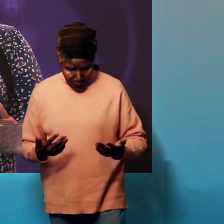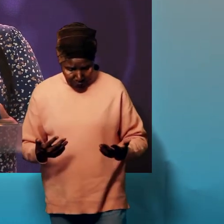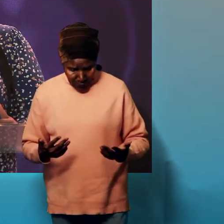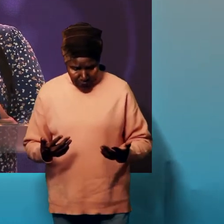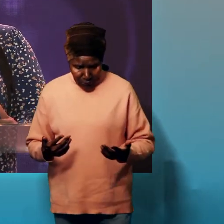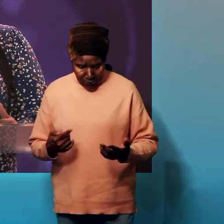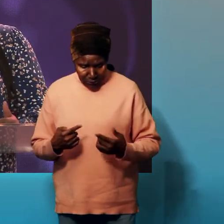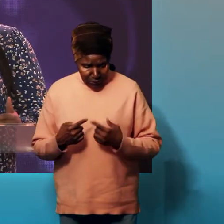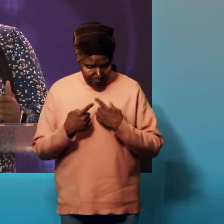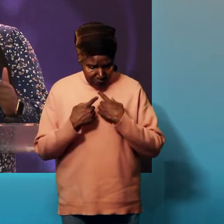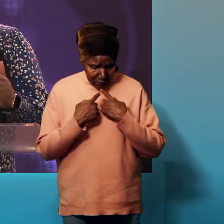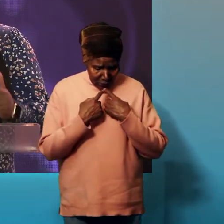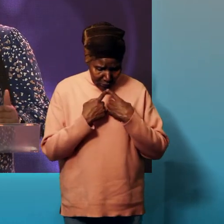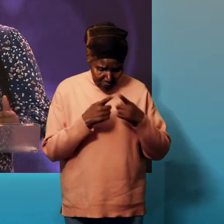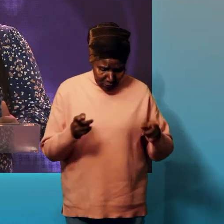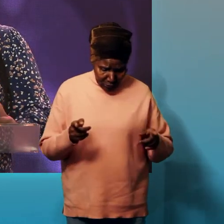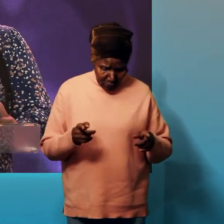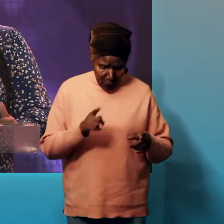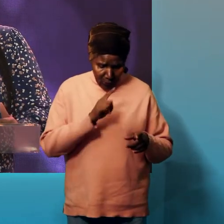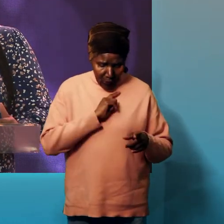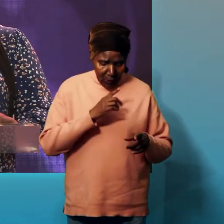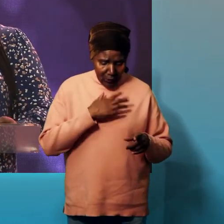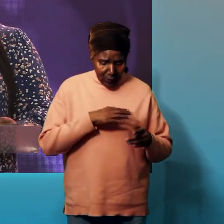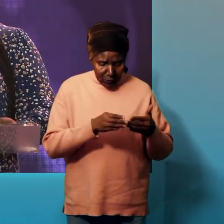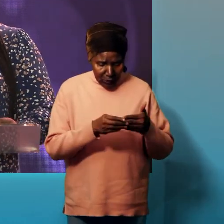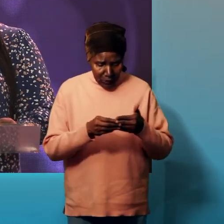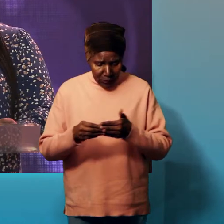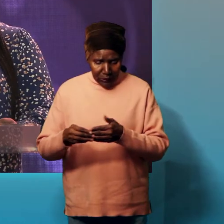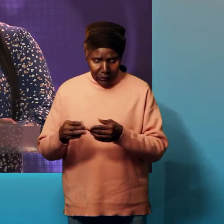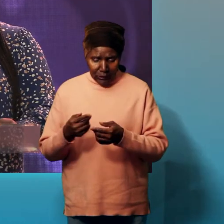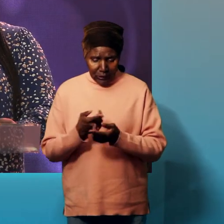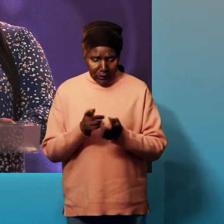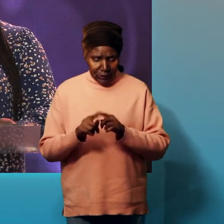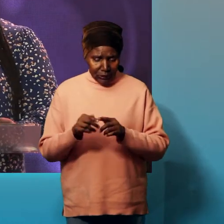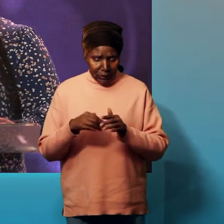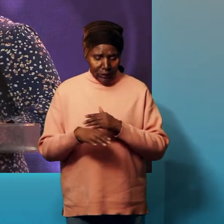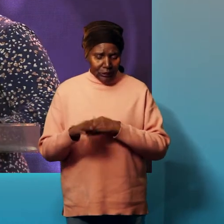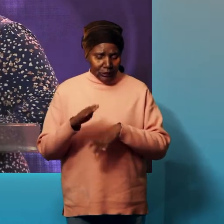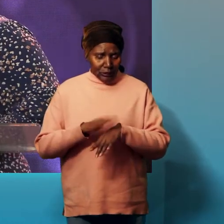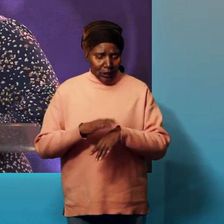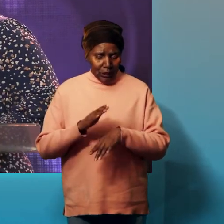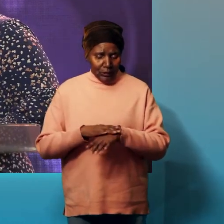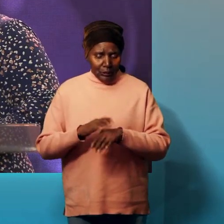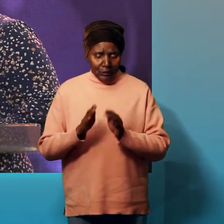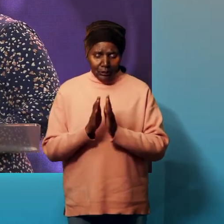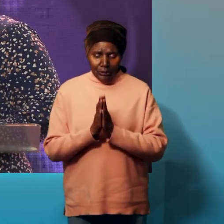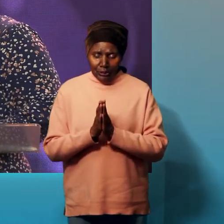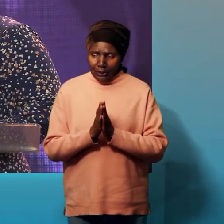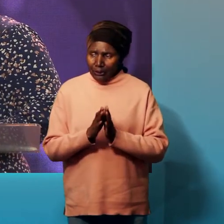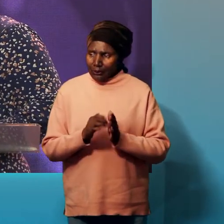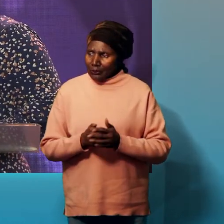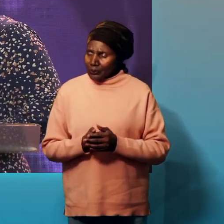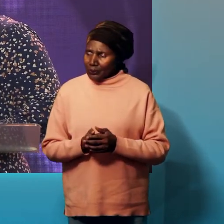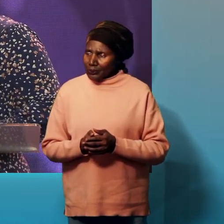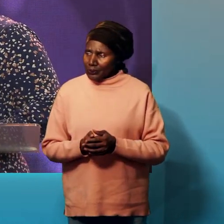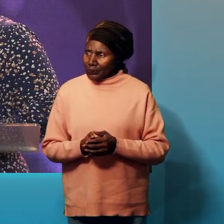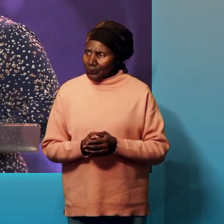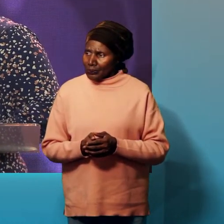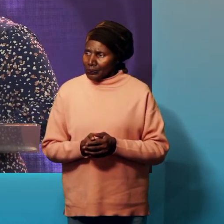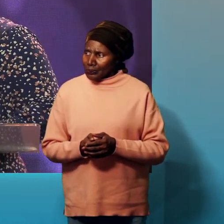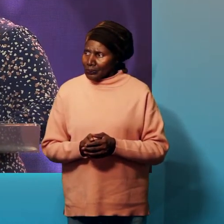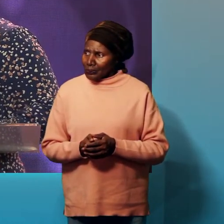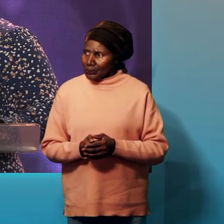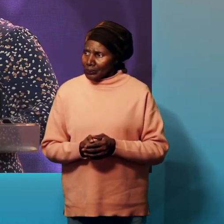point so that I could lead us in a time of prayer. I would ask Sam, please, if you're able to come and